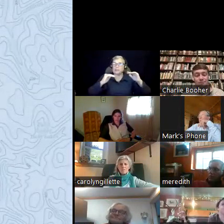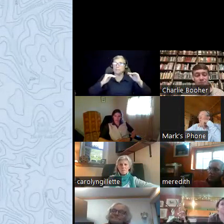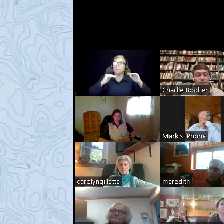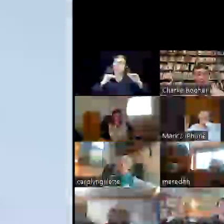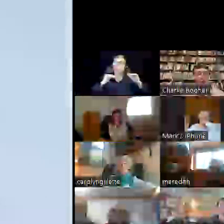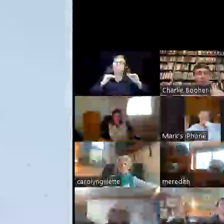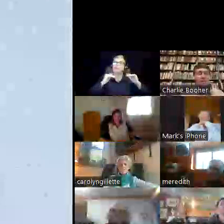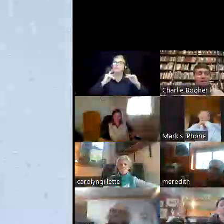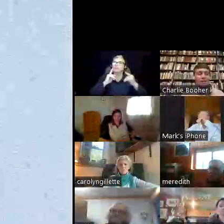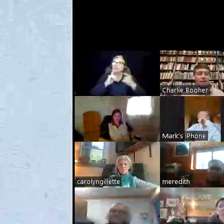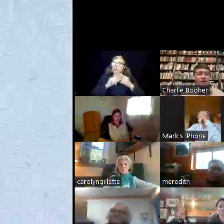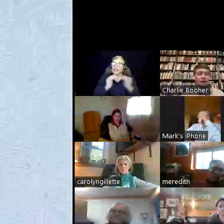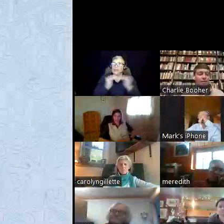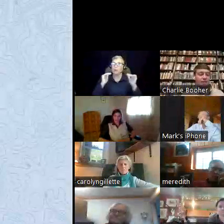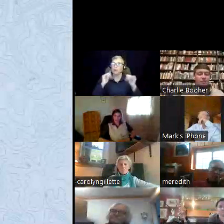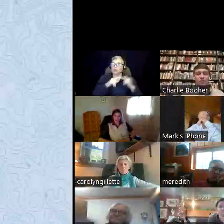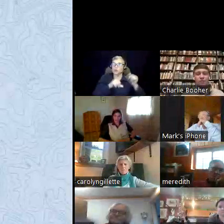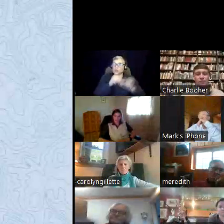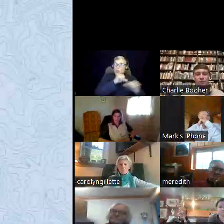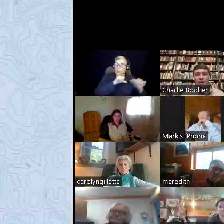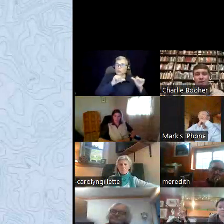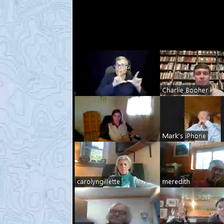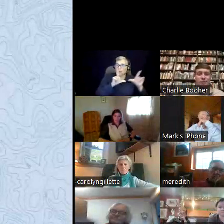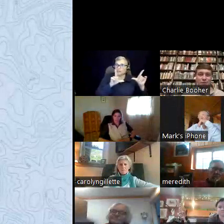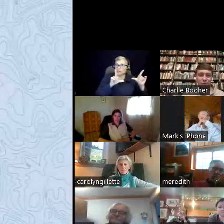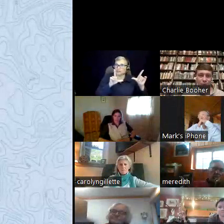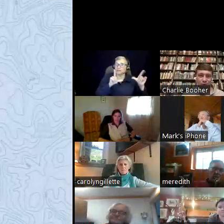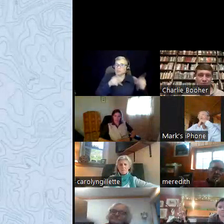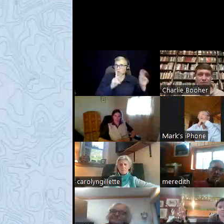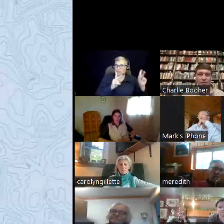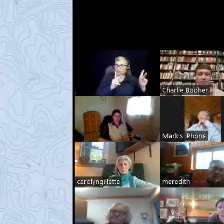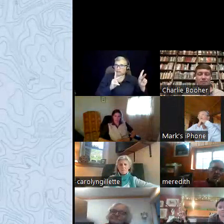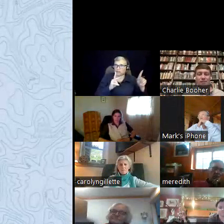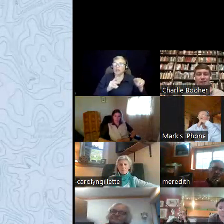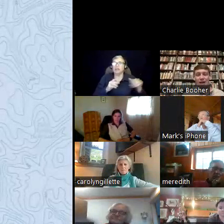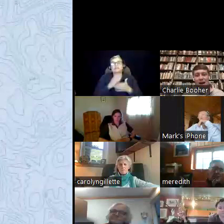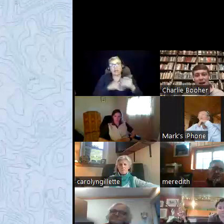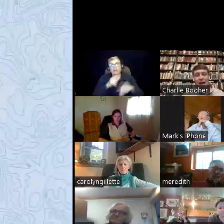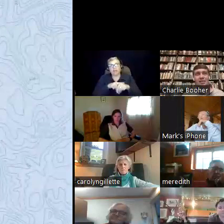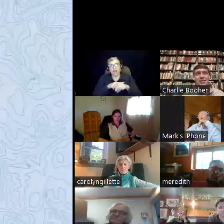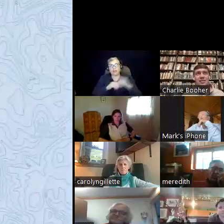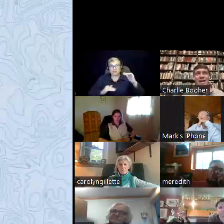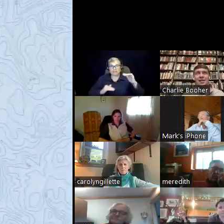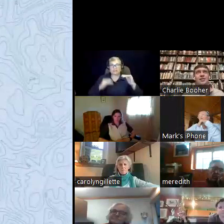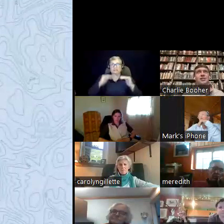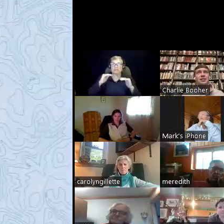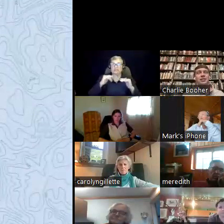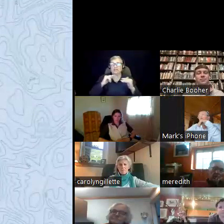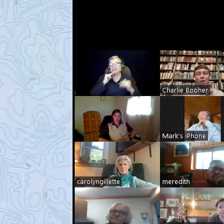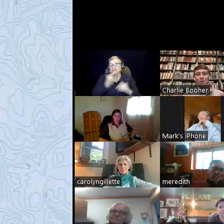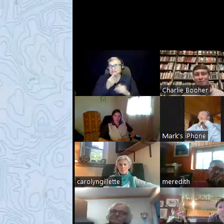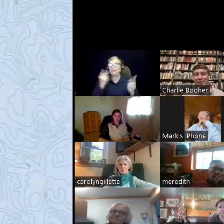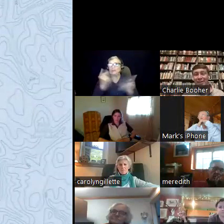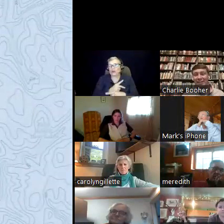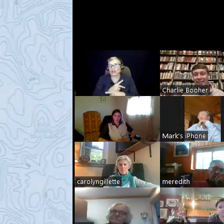And sometimes that's for the better, sometimes it's for the worse. I see that as at